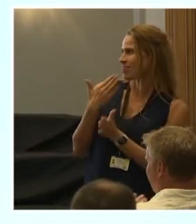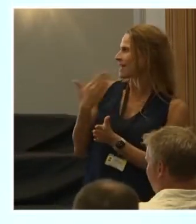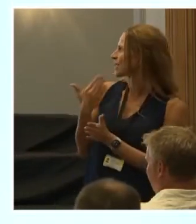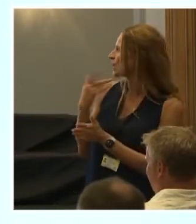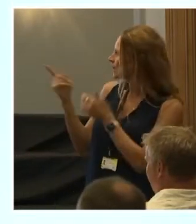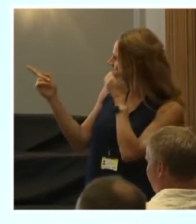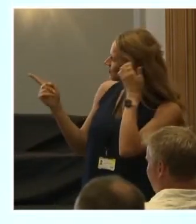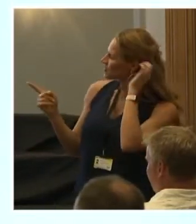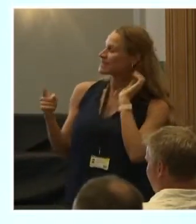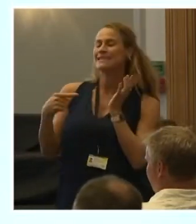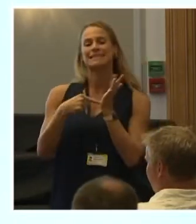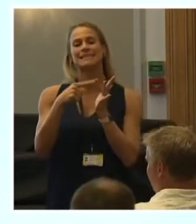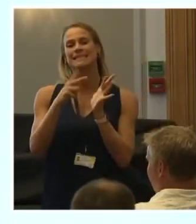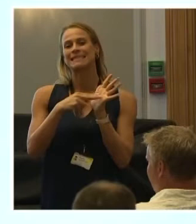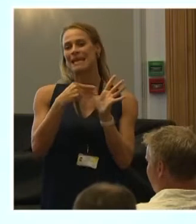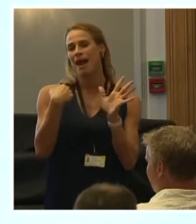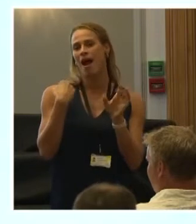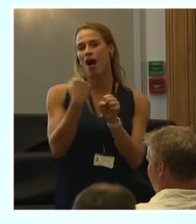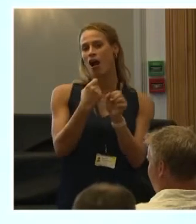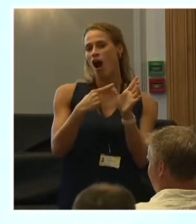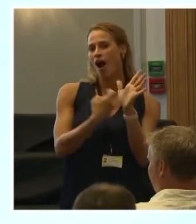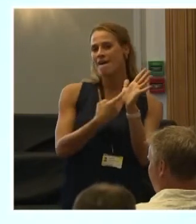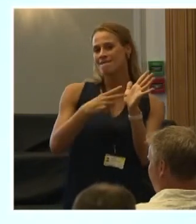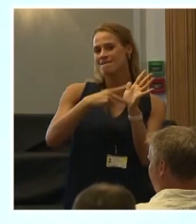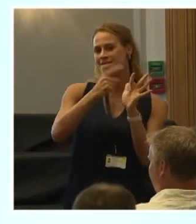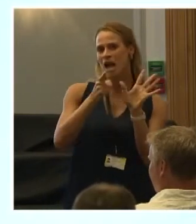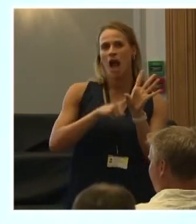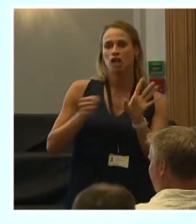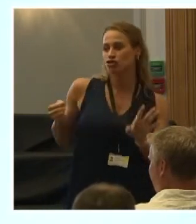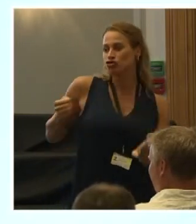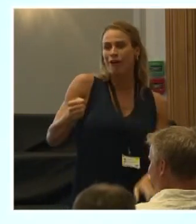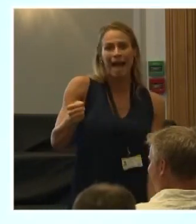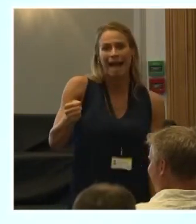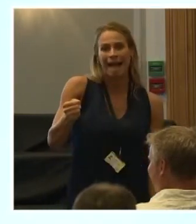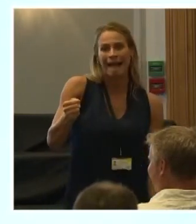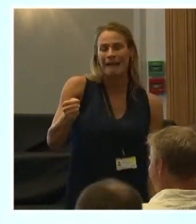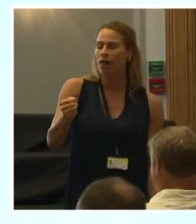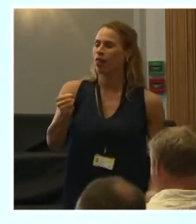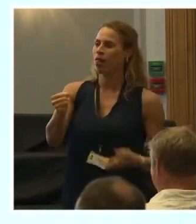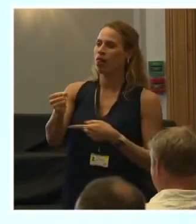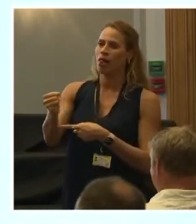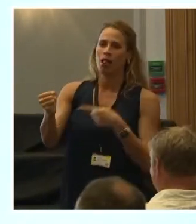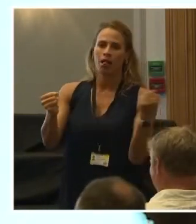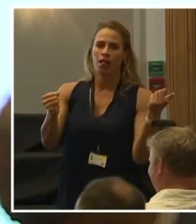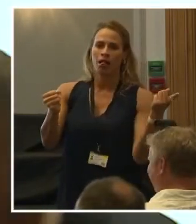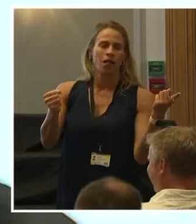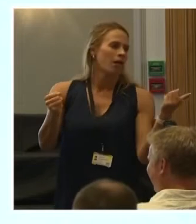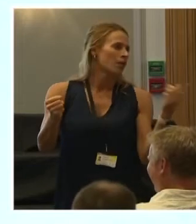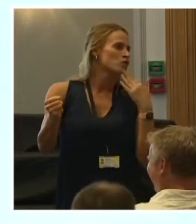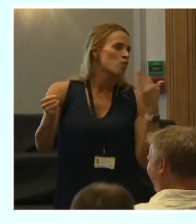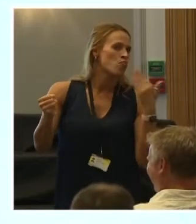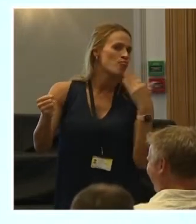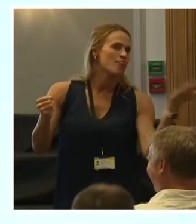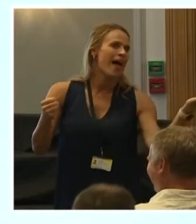Good morning, everybody. Well, the train system has completely knocked over my first sentence, which was to thank the miracle of rail travel to get